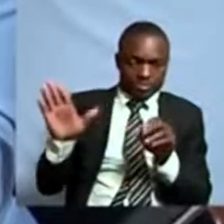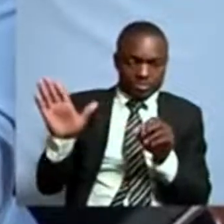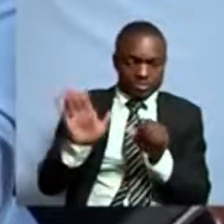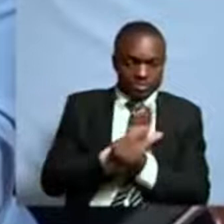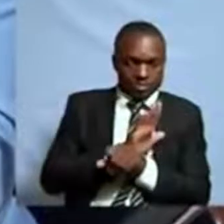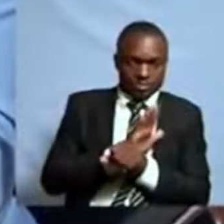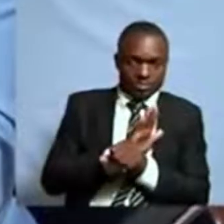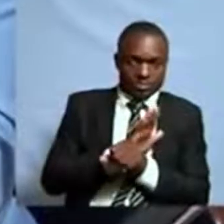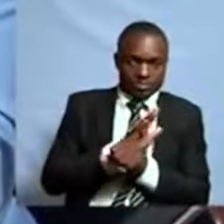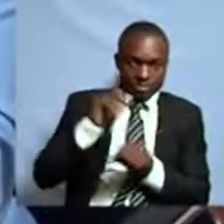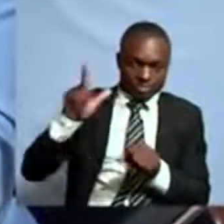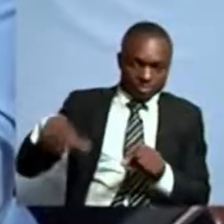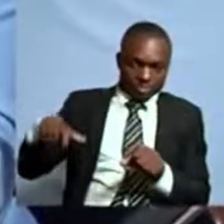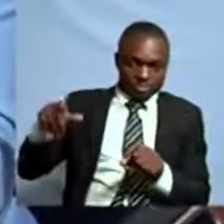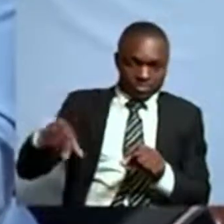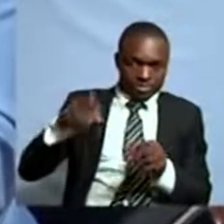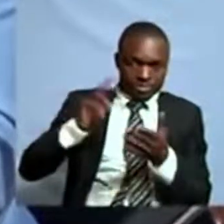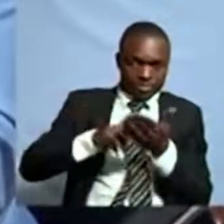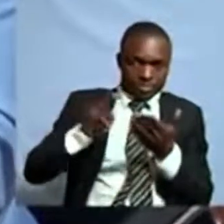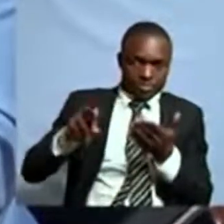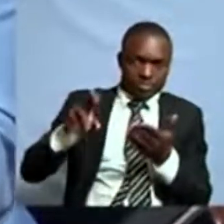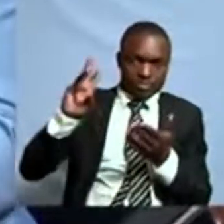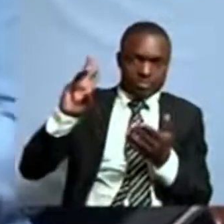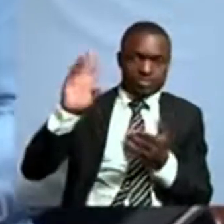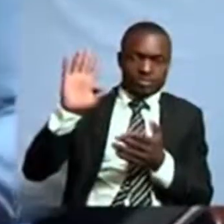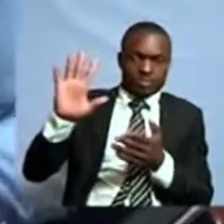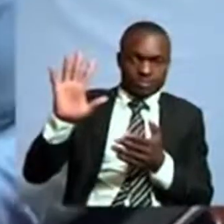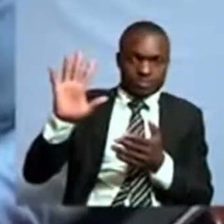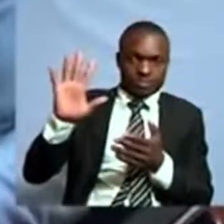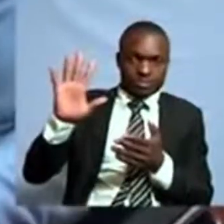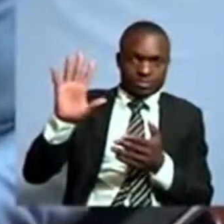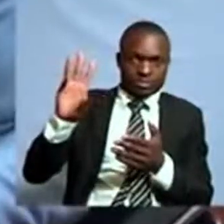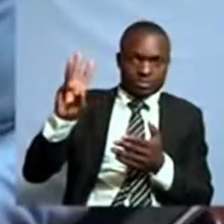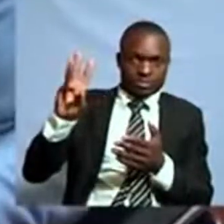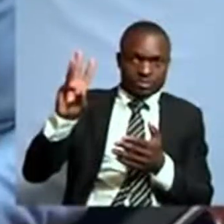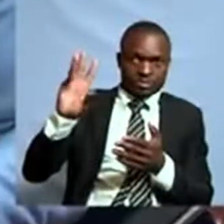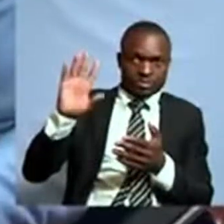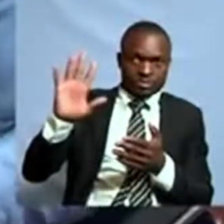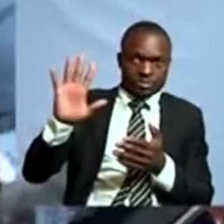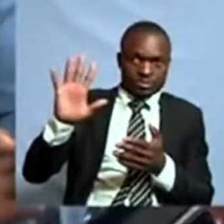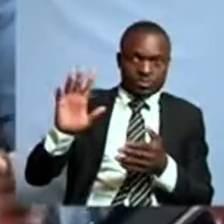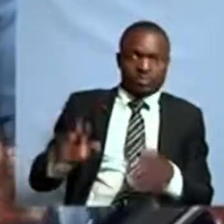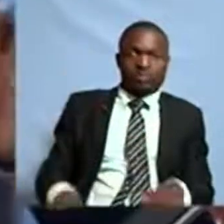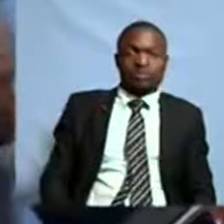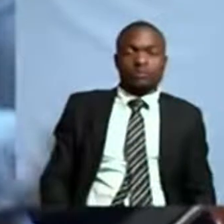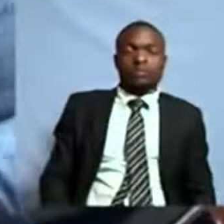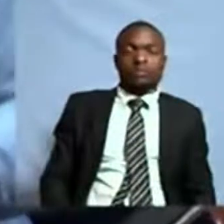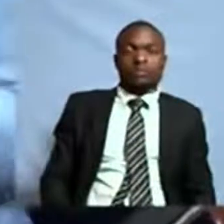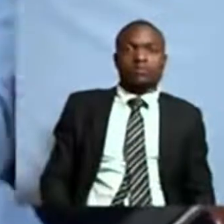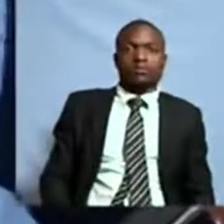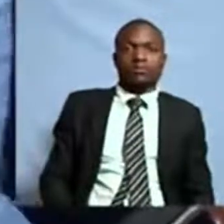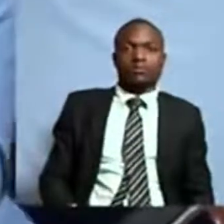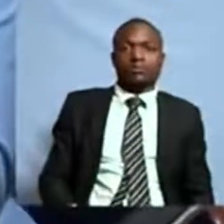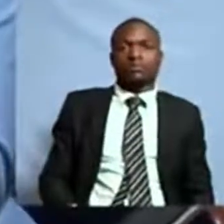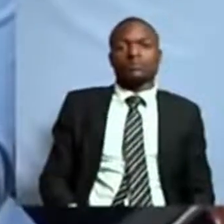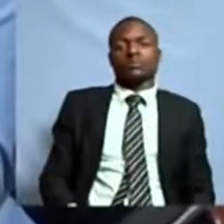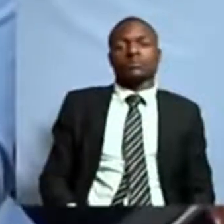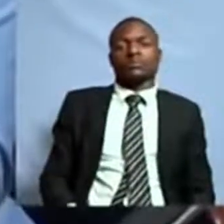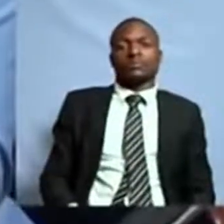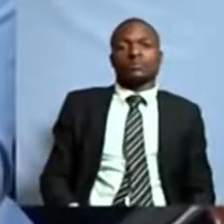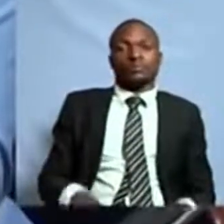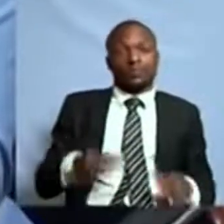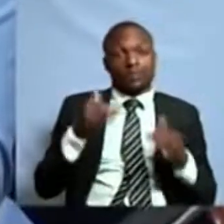if I'm not mistaken. Yes. Full retirement. 60? Yeah, late retirement 65. 60, yeah.